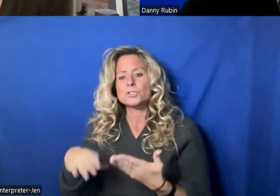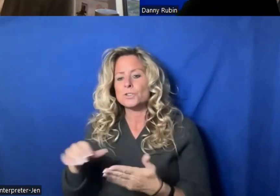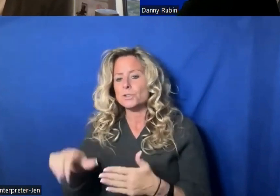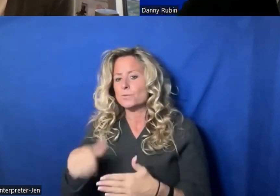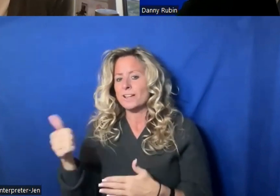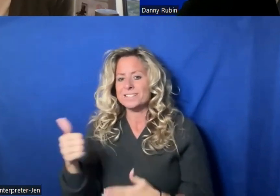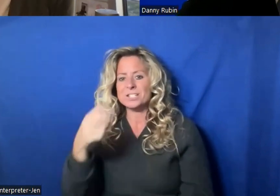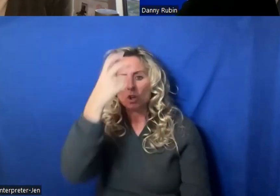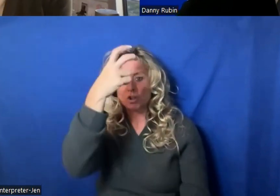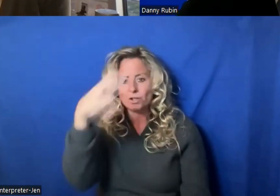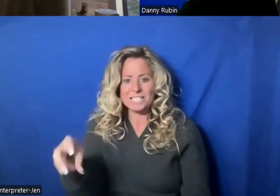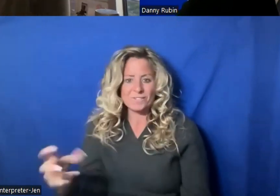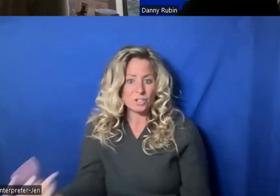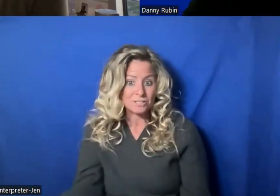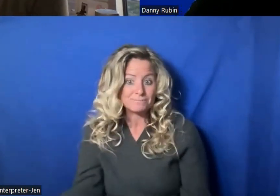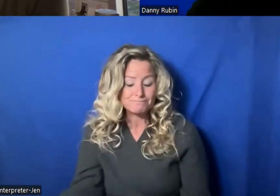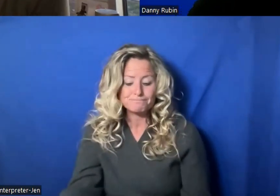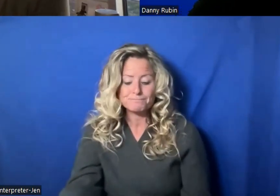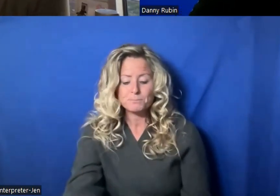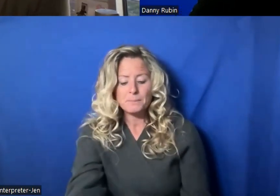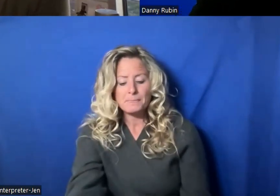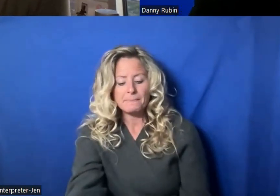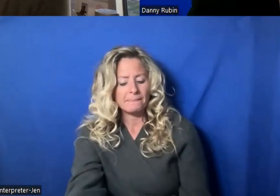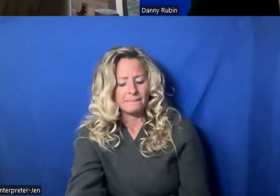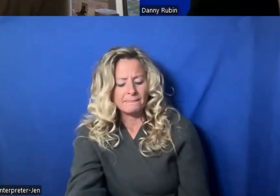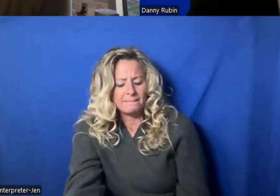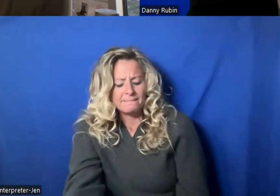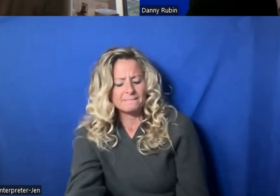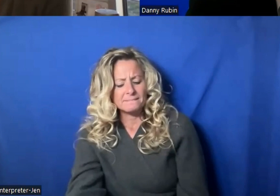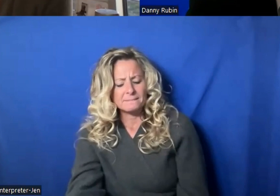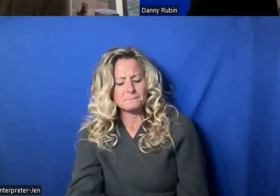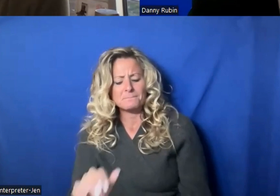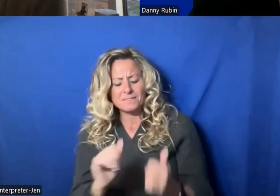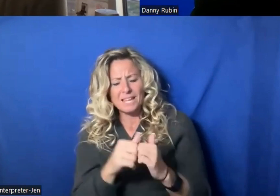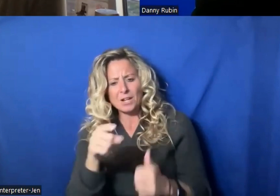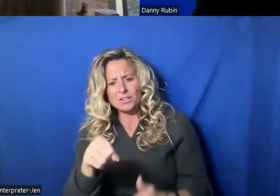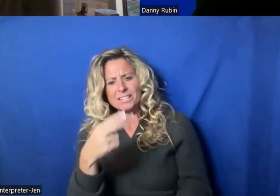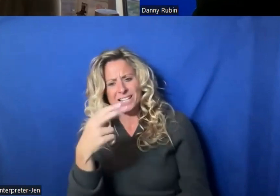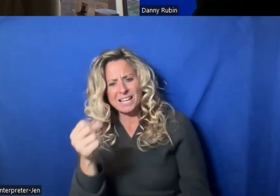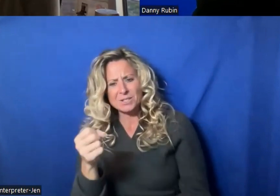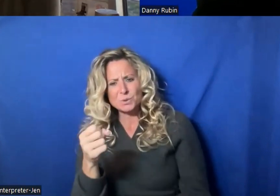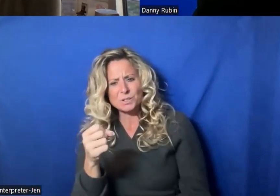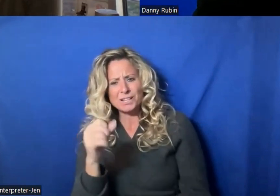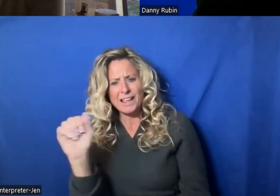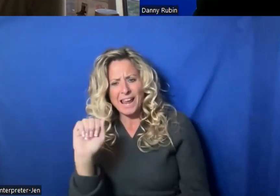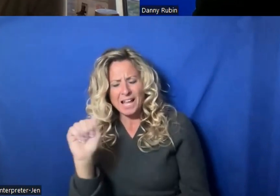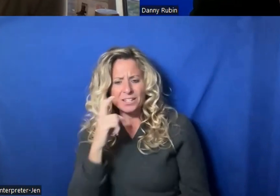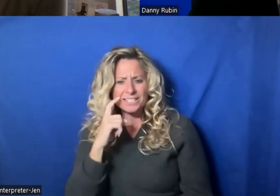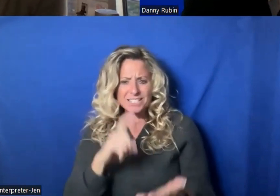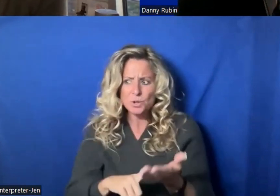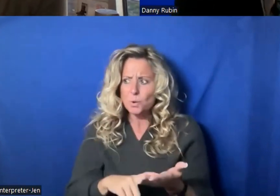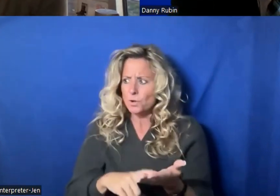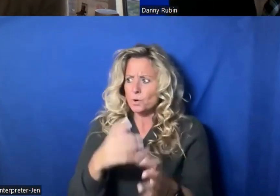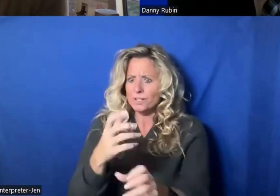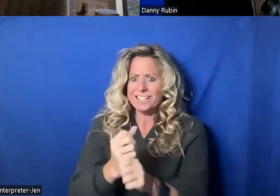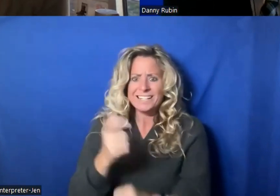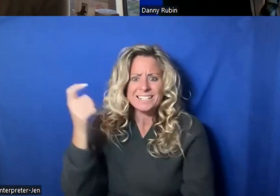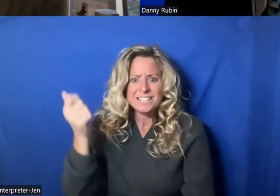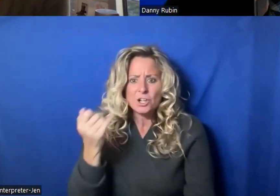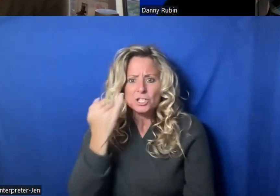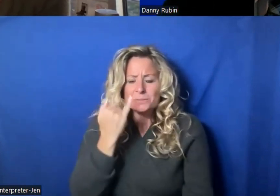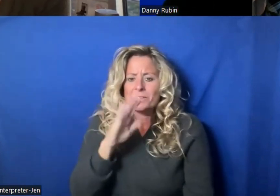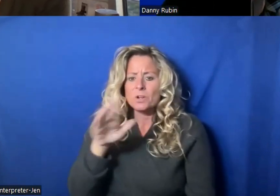is now. Like, how do these high school athletes get noticed or get significant scholarships if everyone's focused on